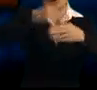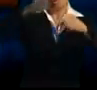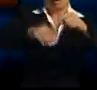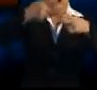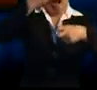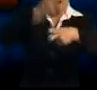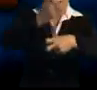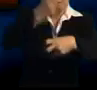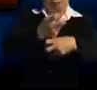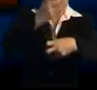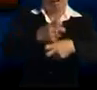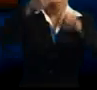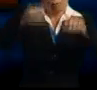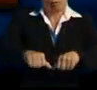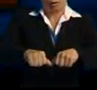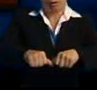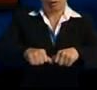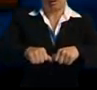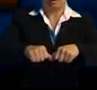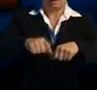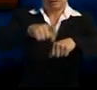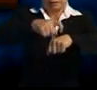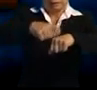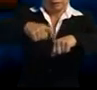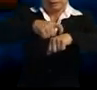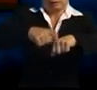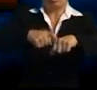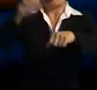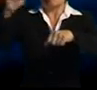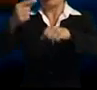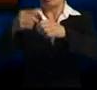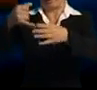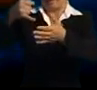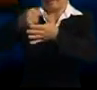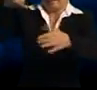hard and can only be blemished when scratched by a nail.